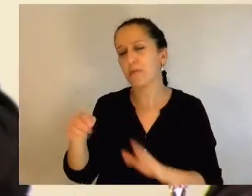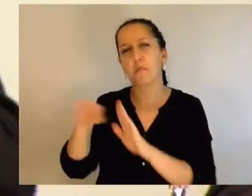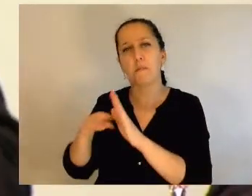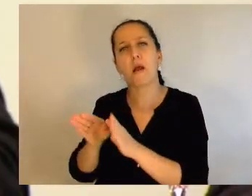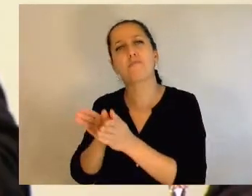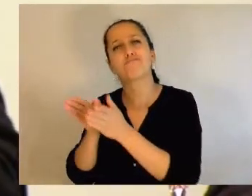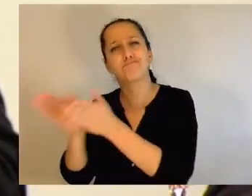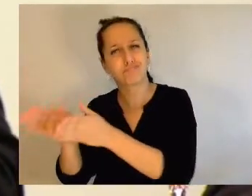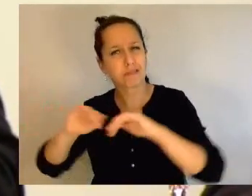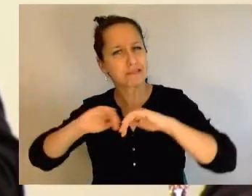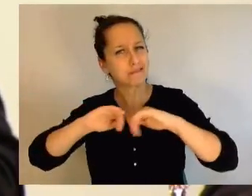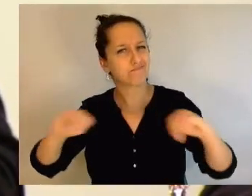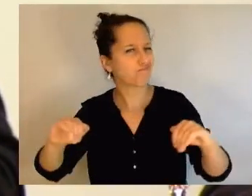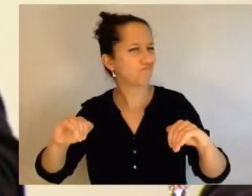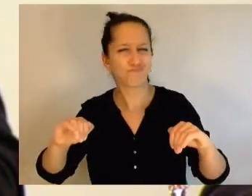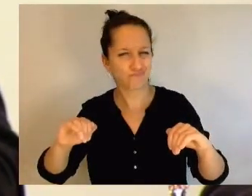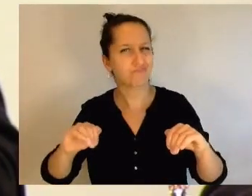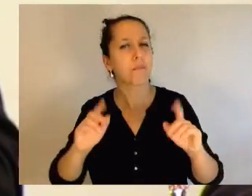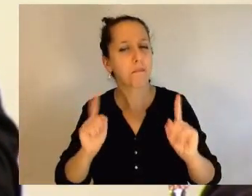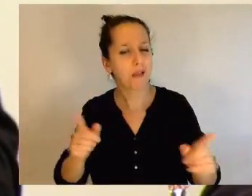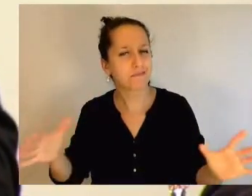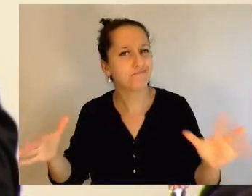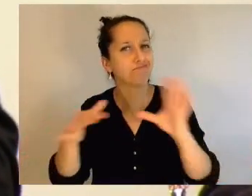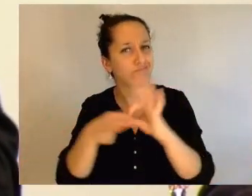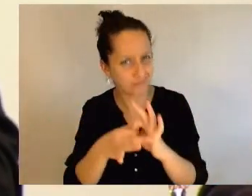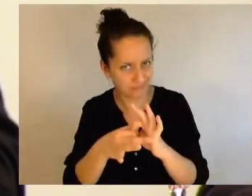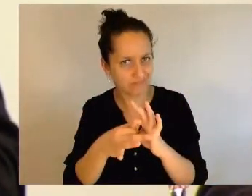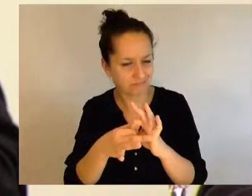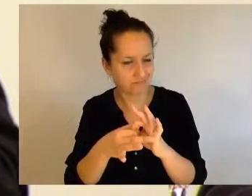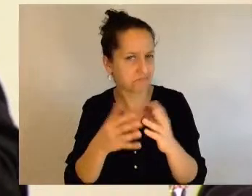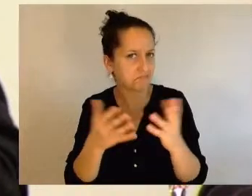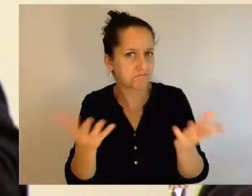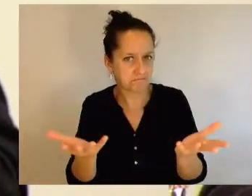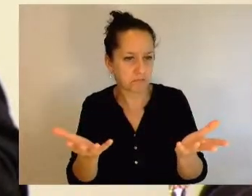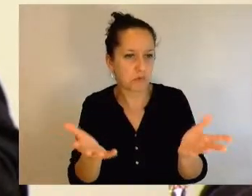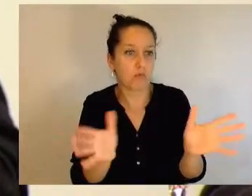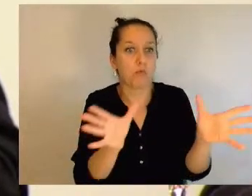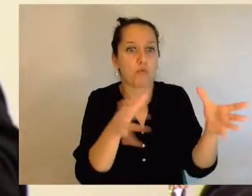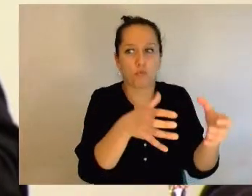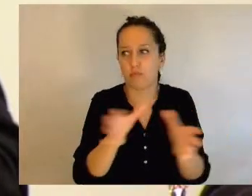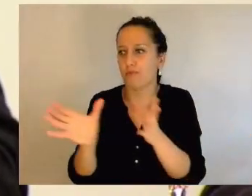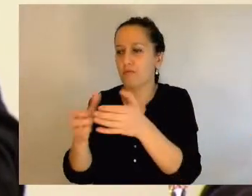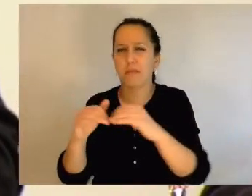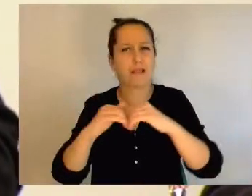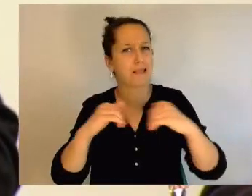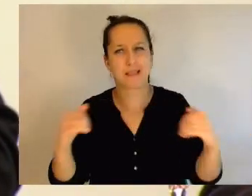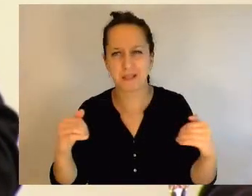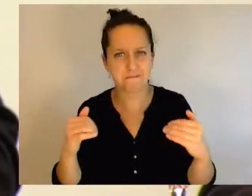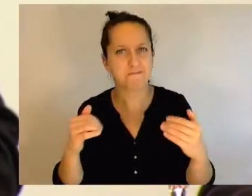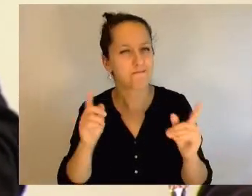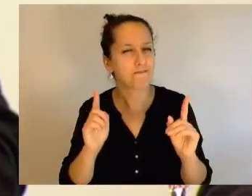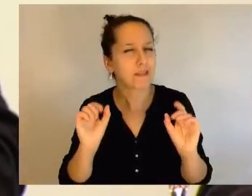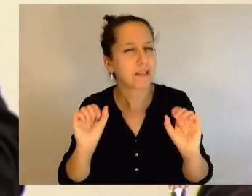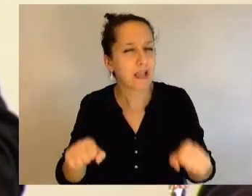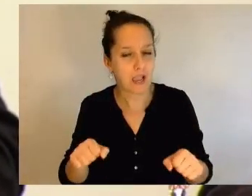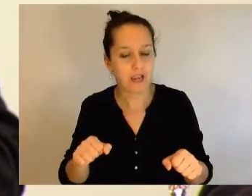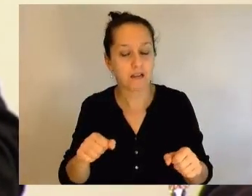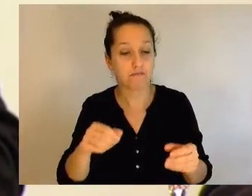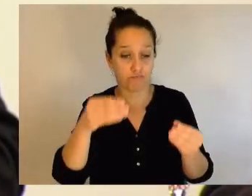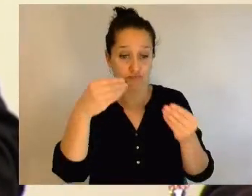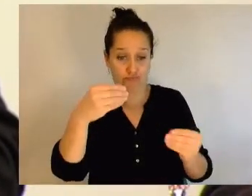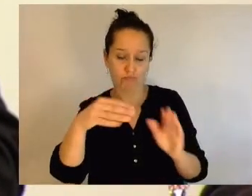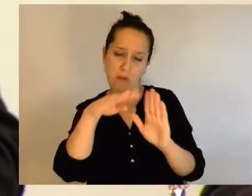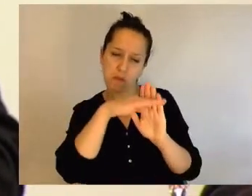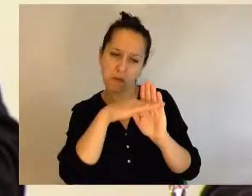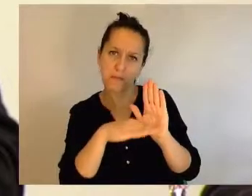but we have to get in the intersection of these two worlds, where some of the